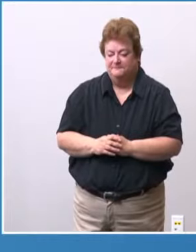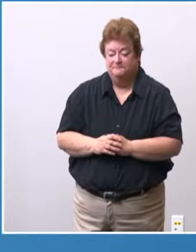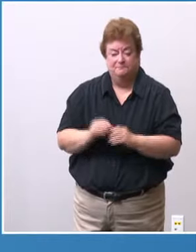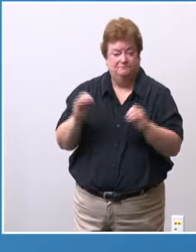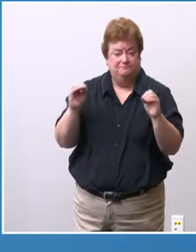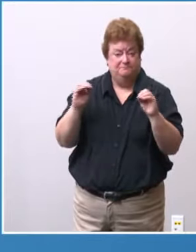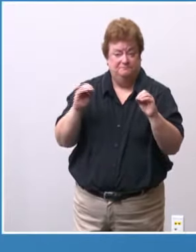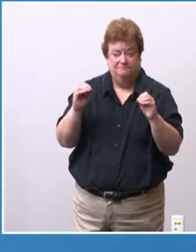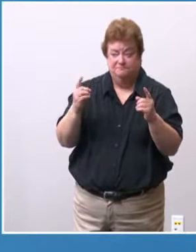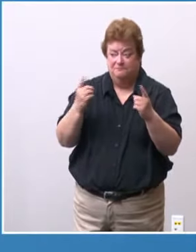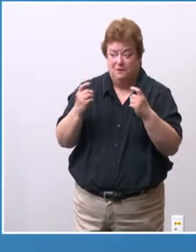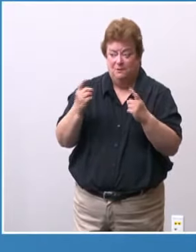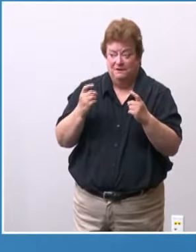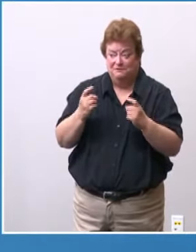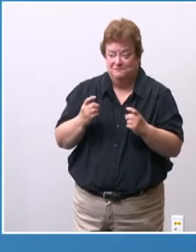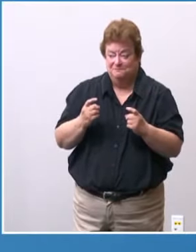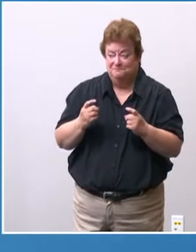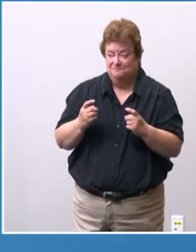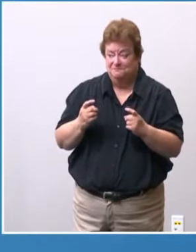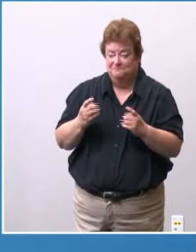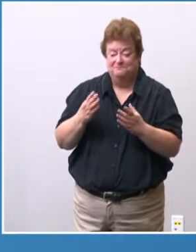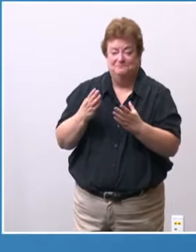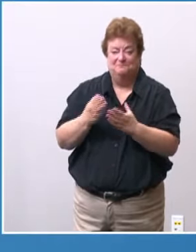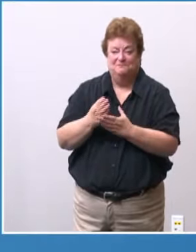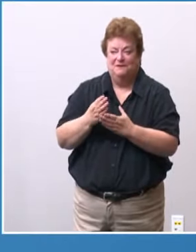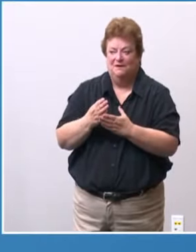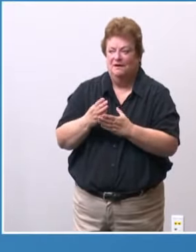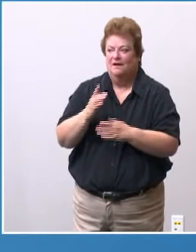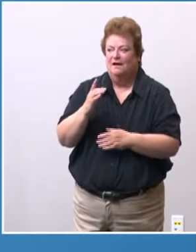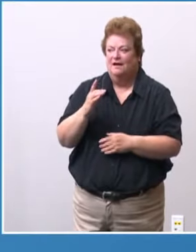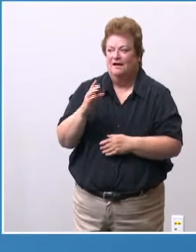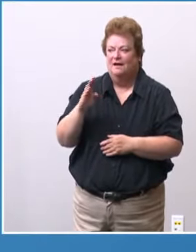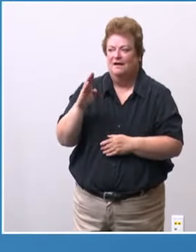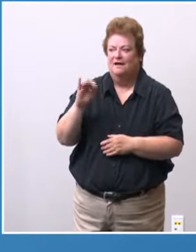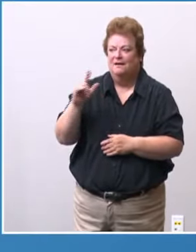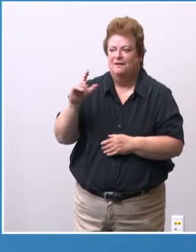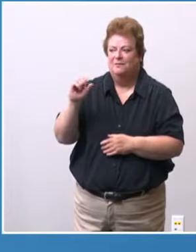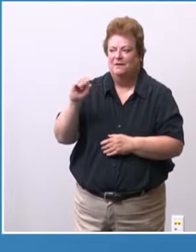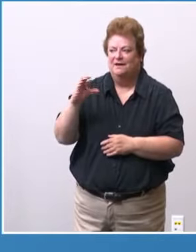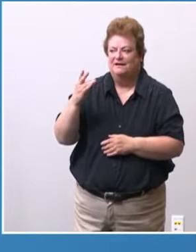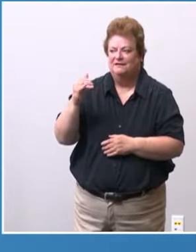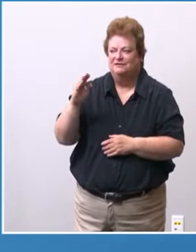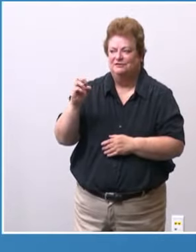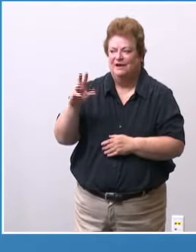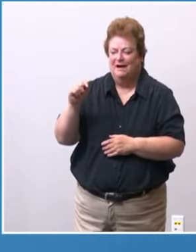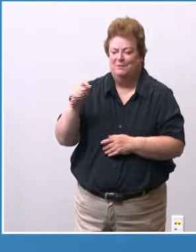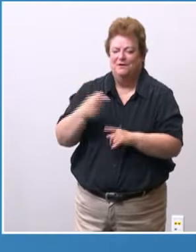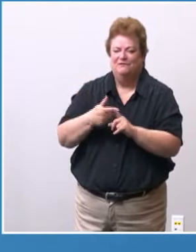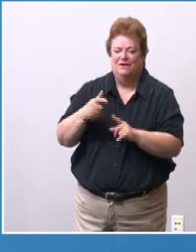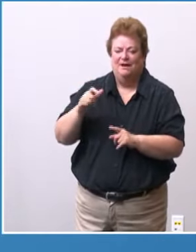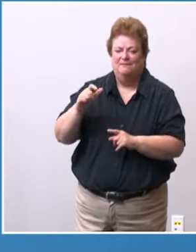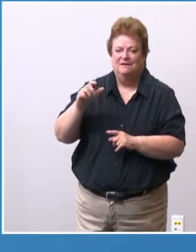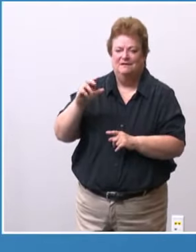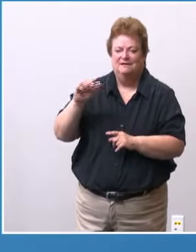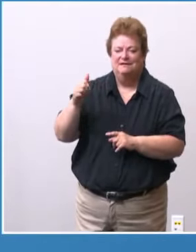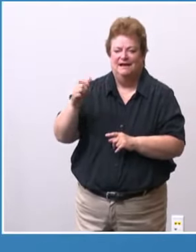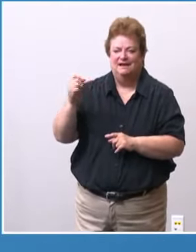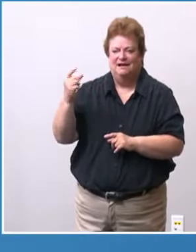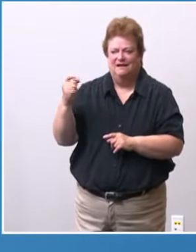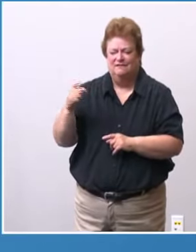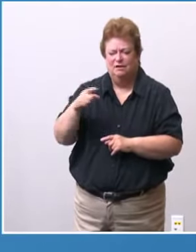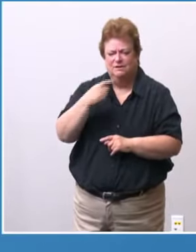No questions? All right. Director Lopez, this is Bill with 1011. It looks like that 16